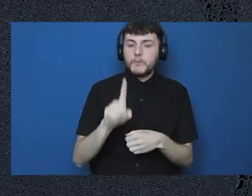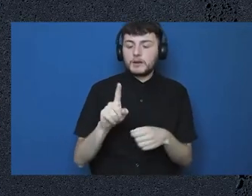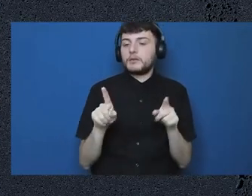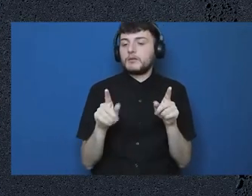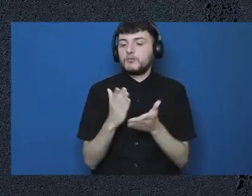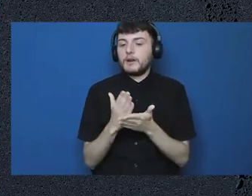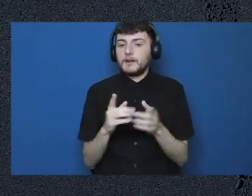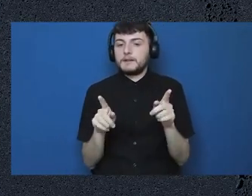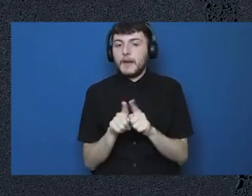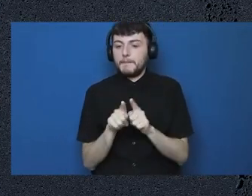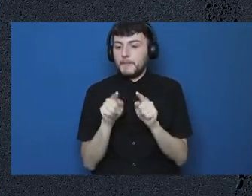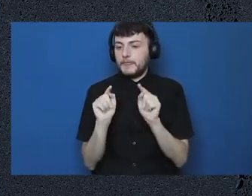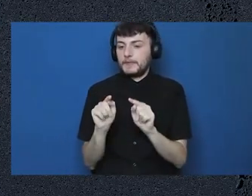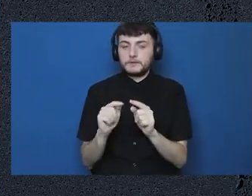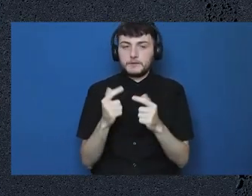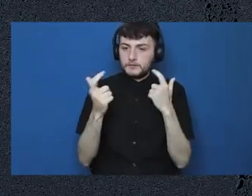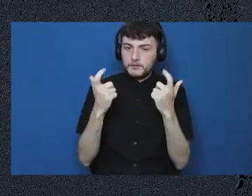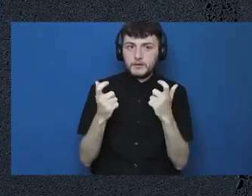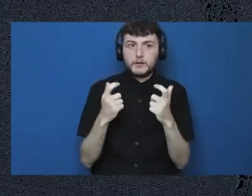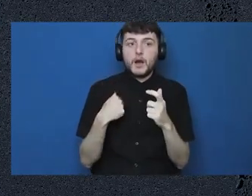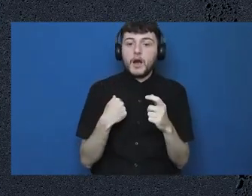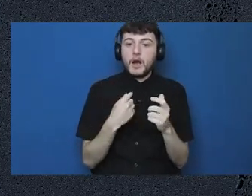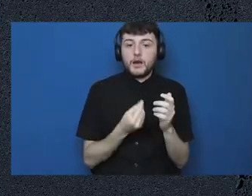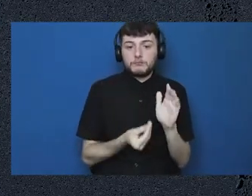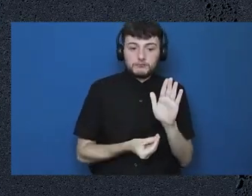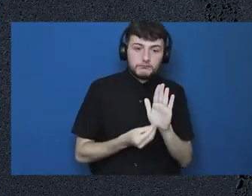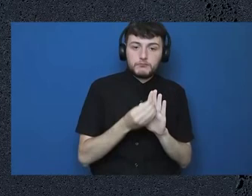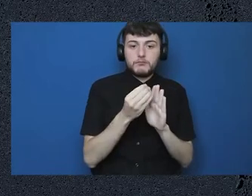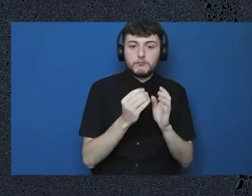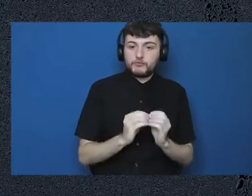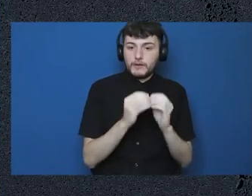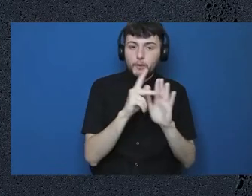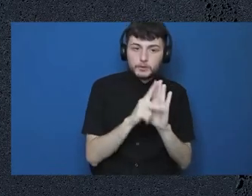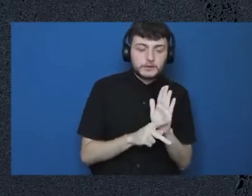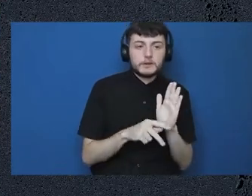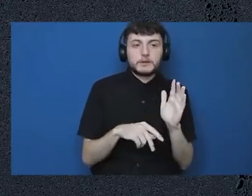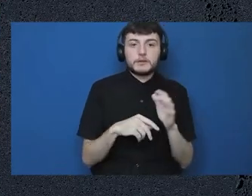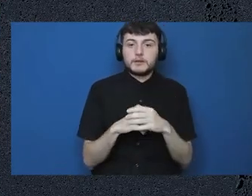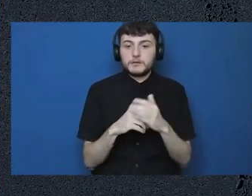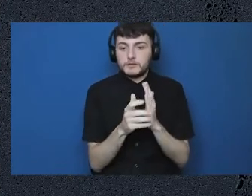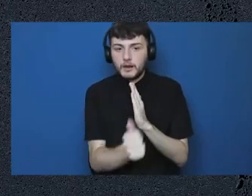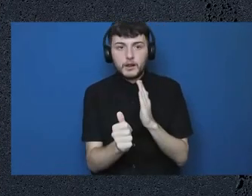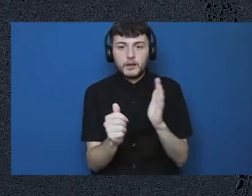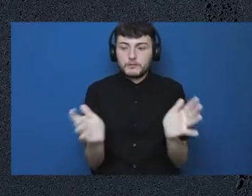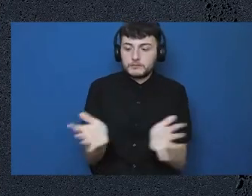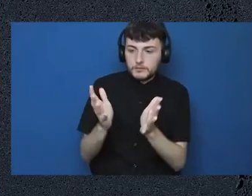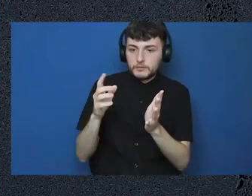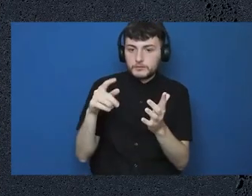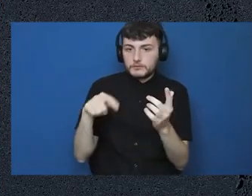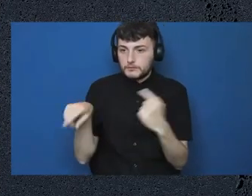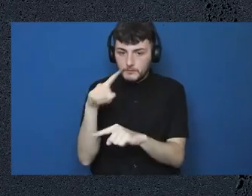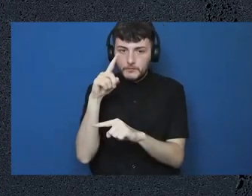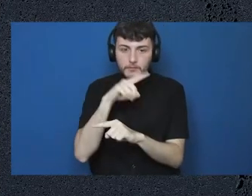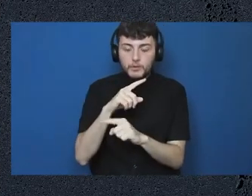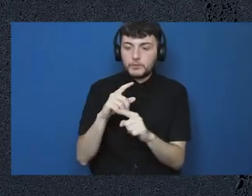developing policy, education, STEM workforce, skills, it all talks to the same skills, and